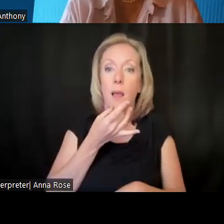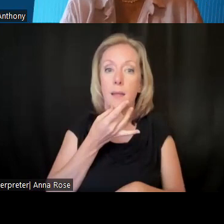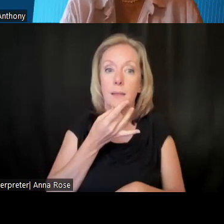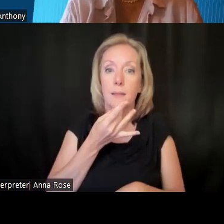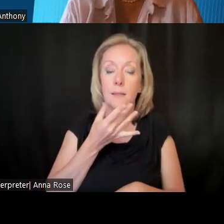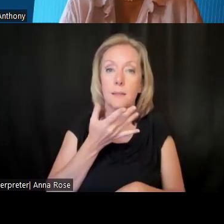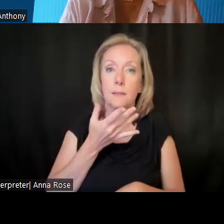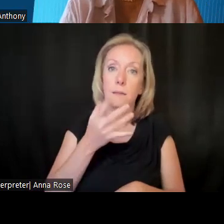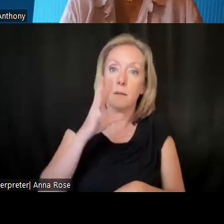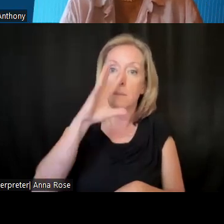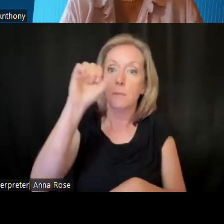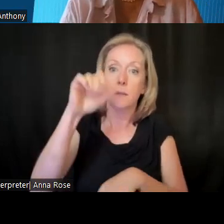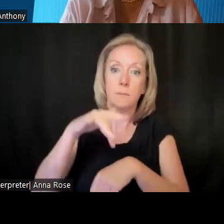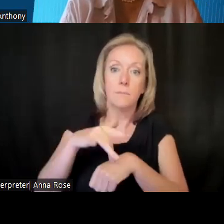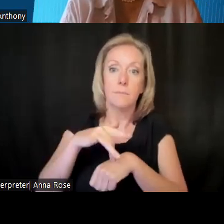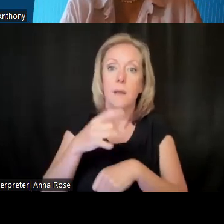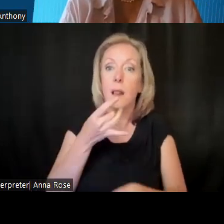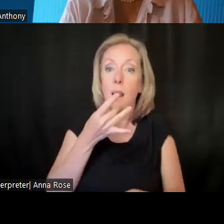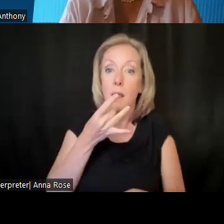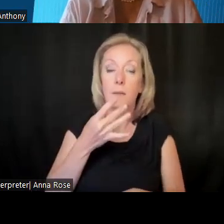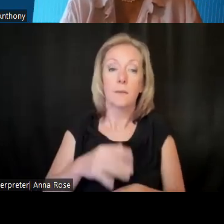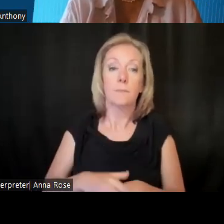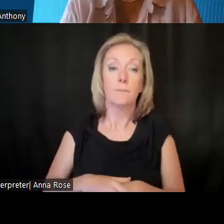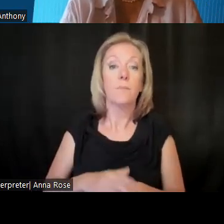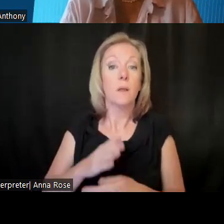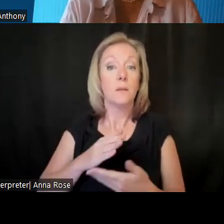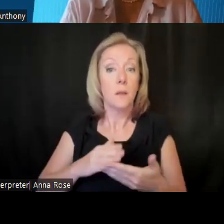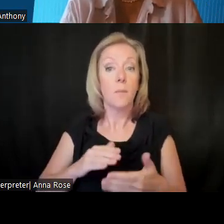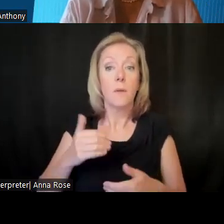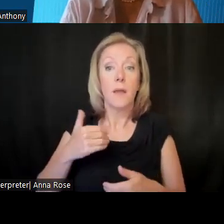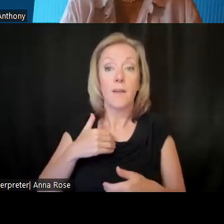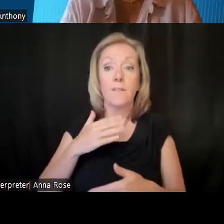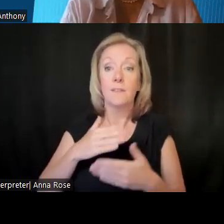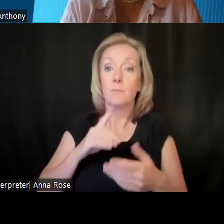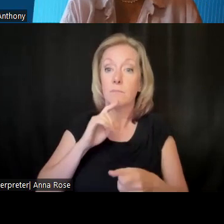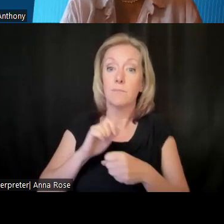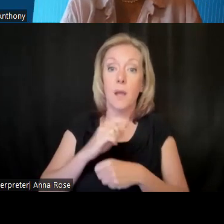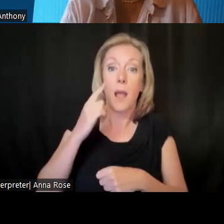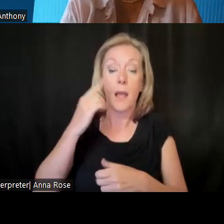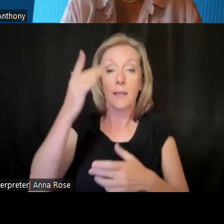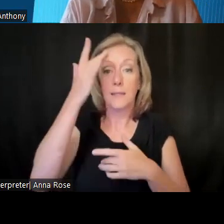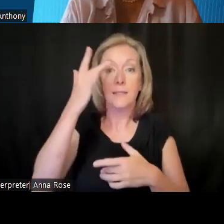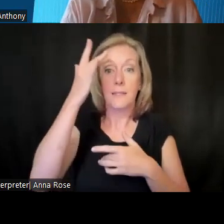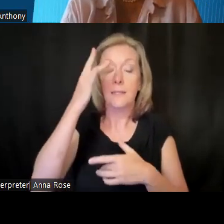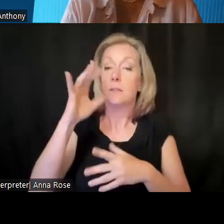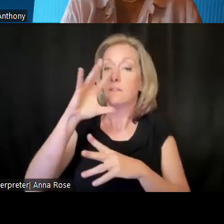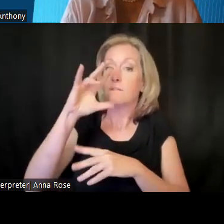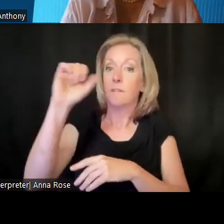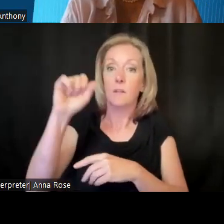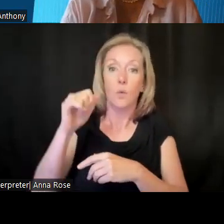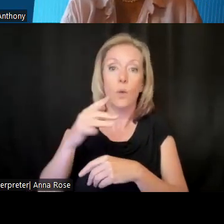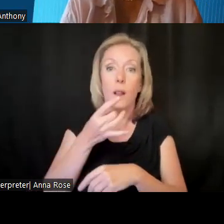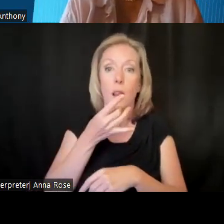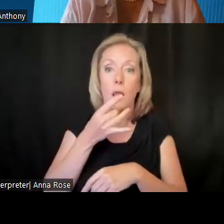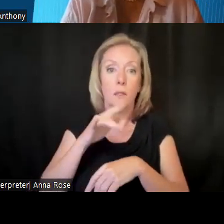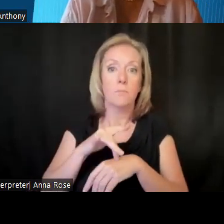no matter what? So there are kids who truly have some organic eye disease where they're just fascinated with lights all the